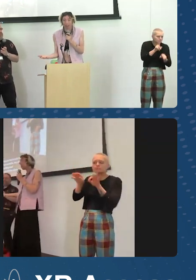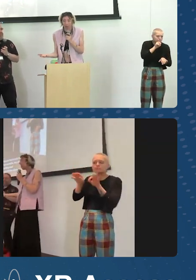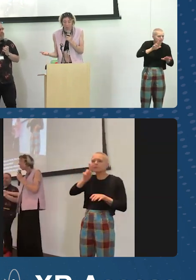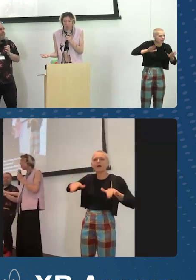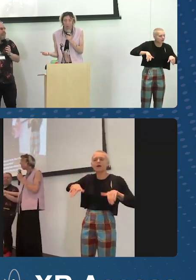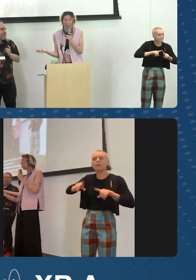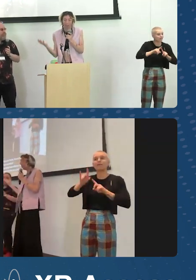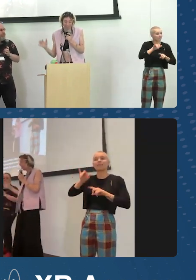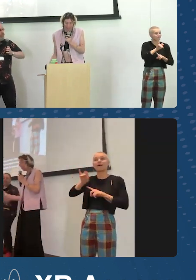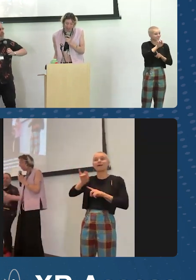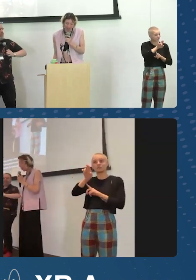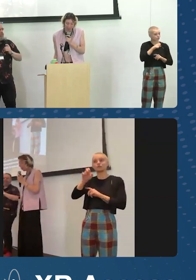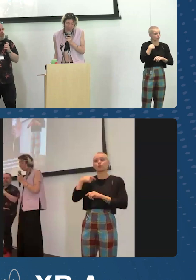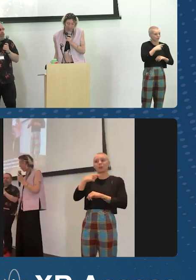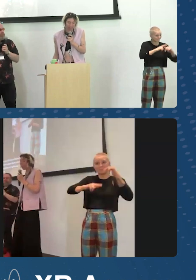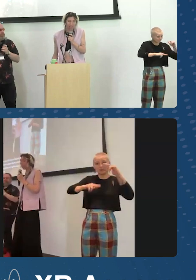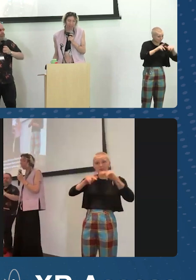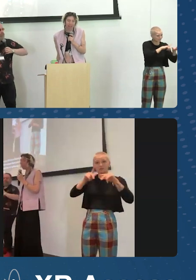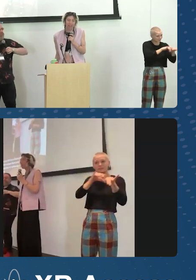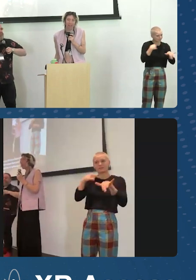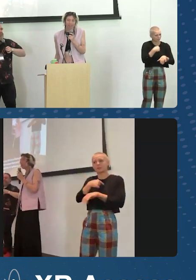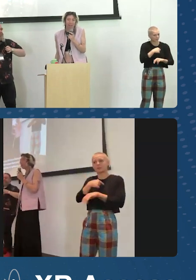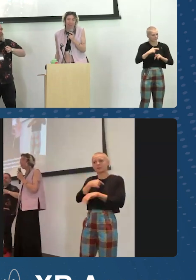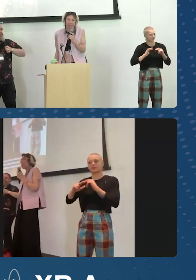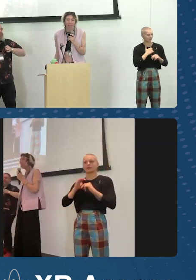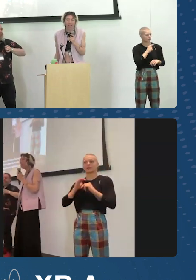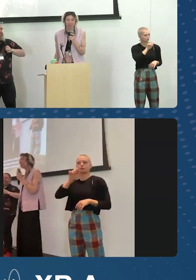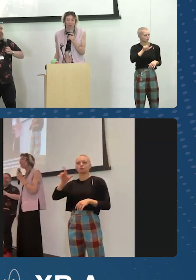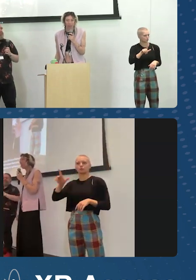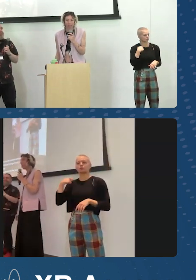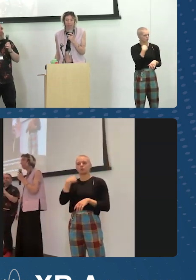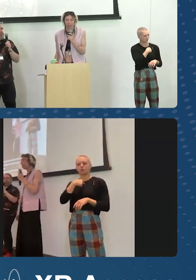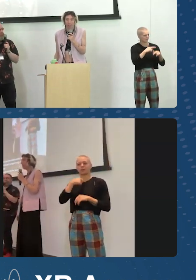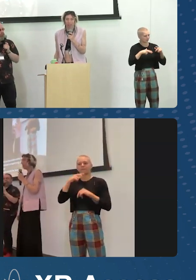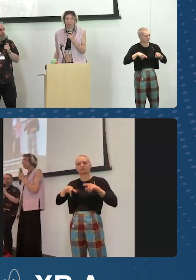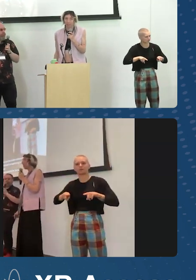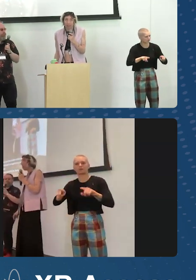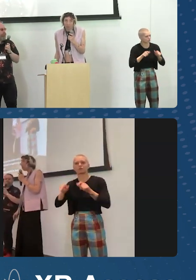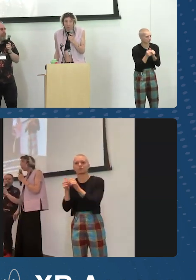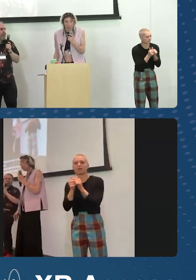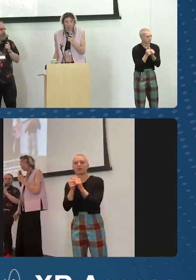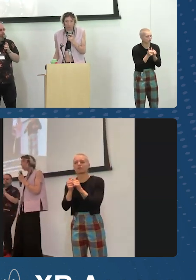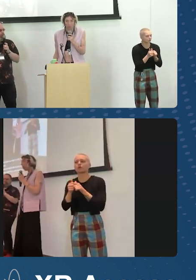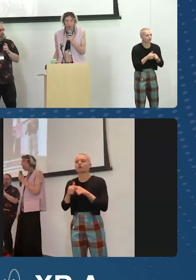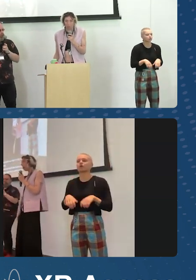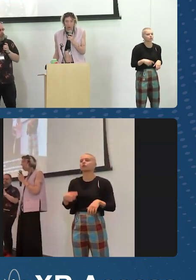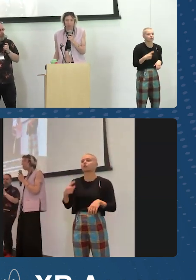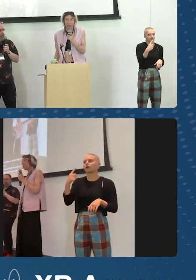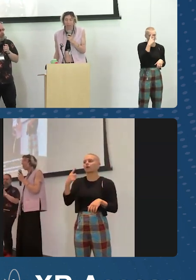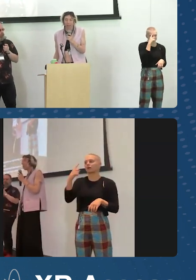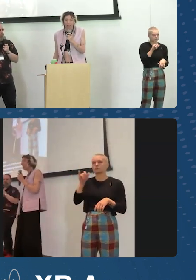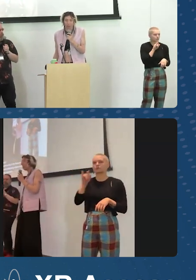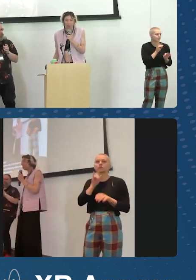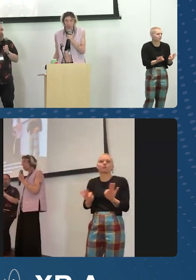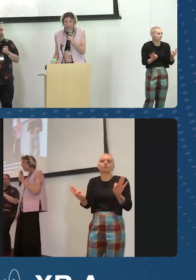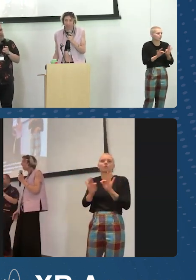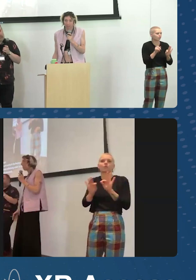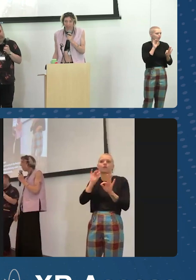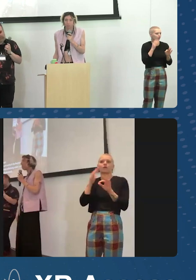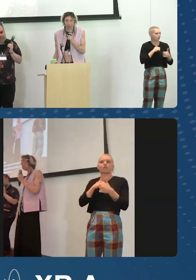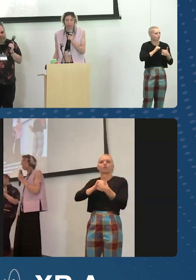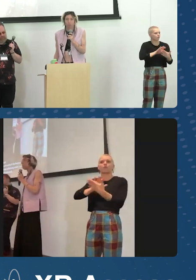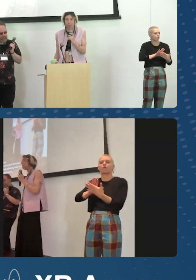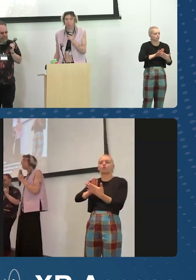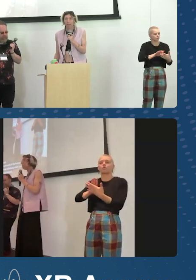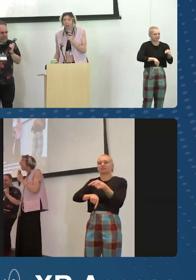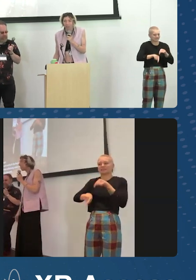we were making the tool. Yeah. And I think that is really central to our approach. And I think it's